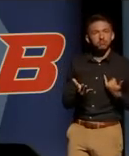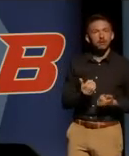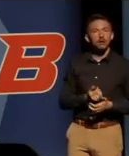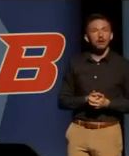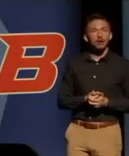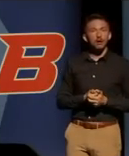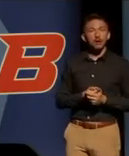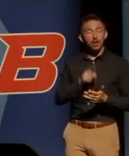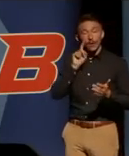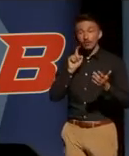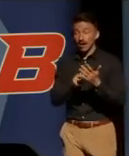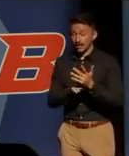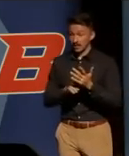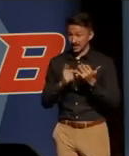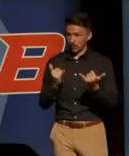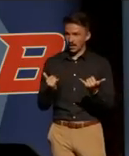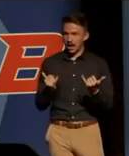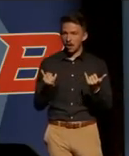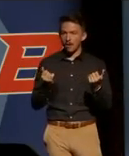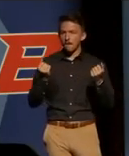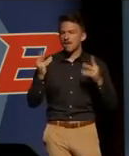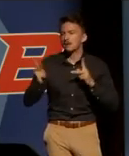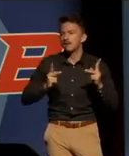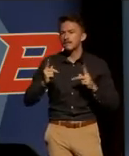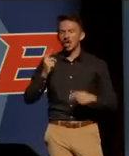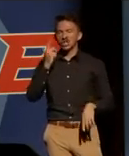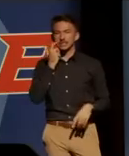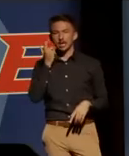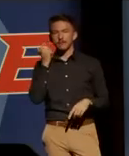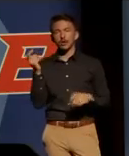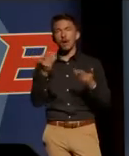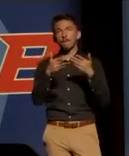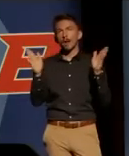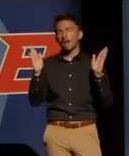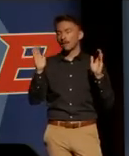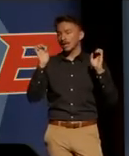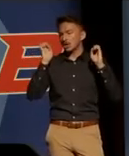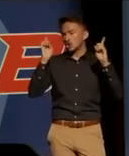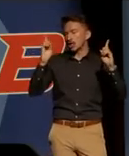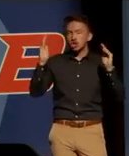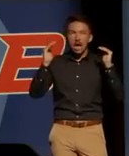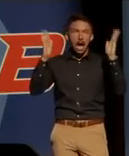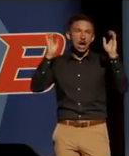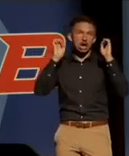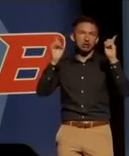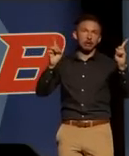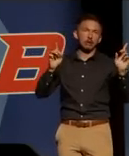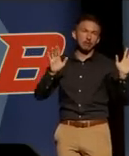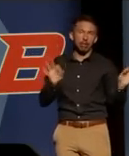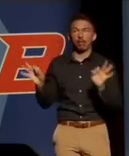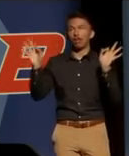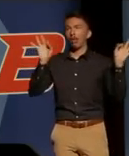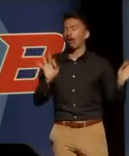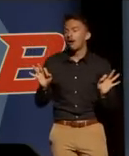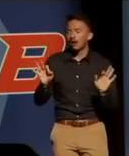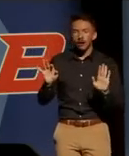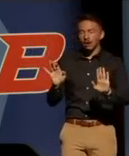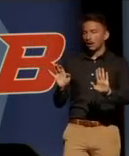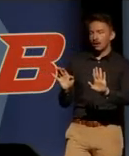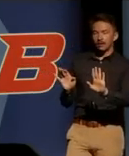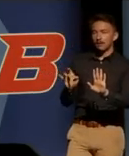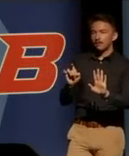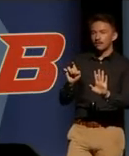right now, there's a lot of skepticism about public education and higher education. And we thought we have to tell